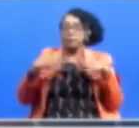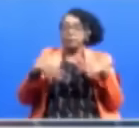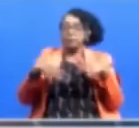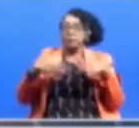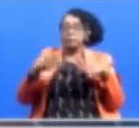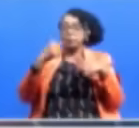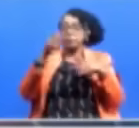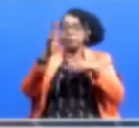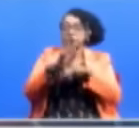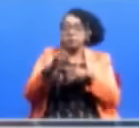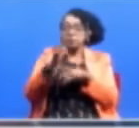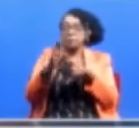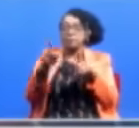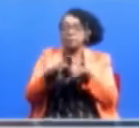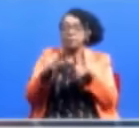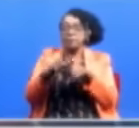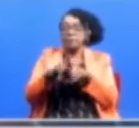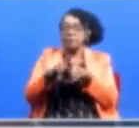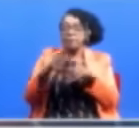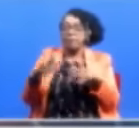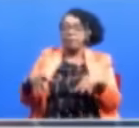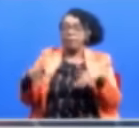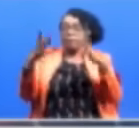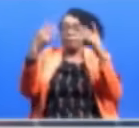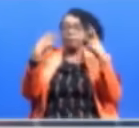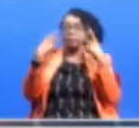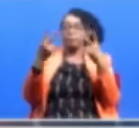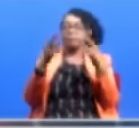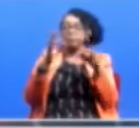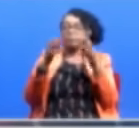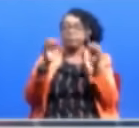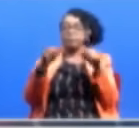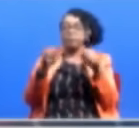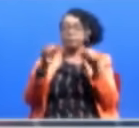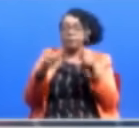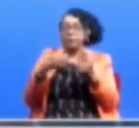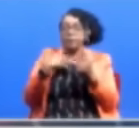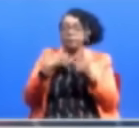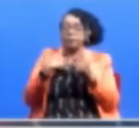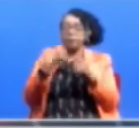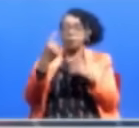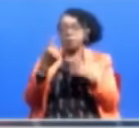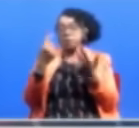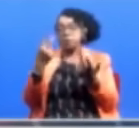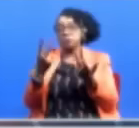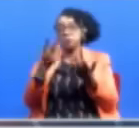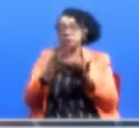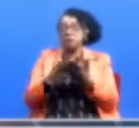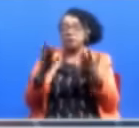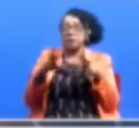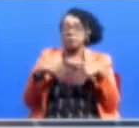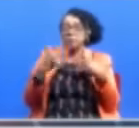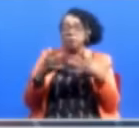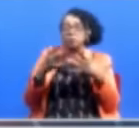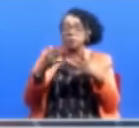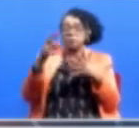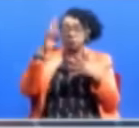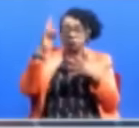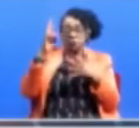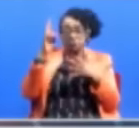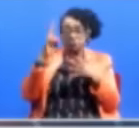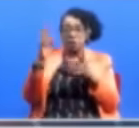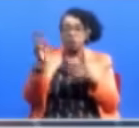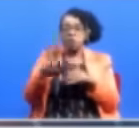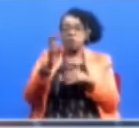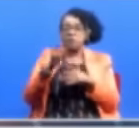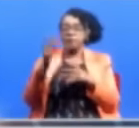people who are using the same cell tower, to see if they are able to say a thing or two about the suspect police are currently